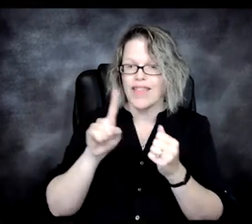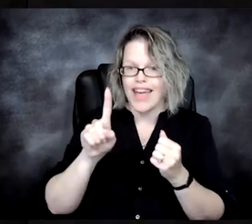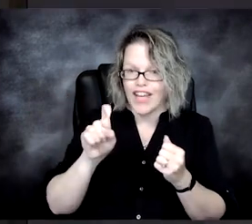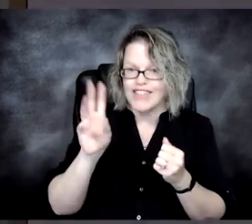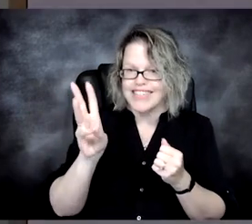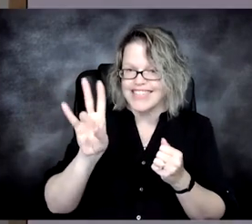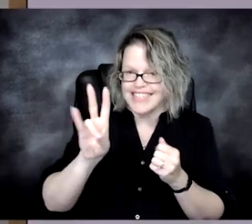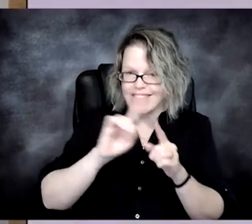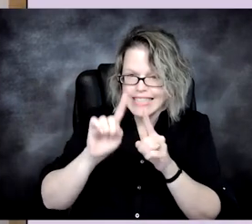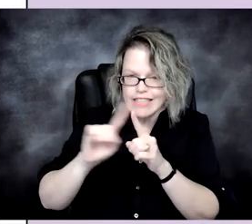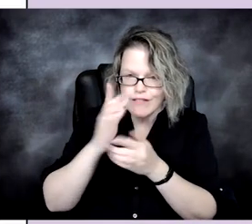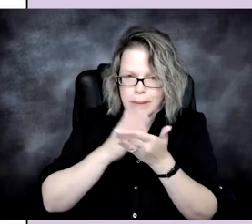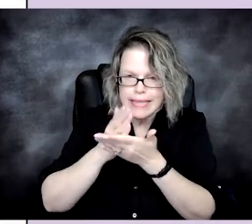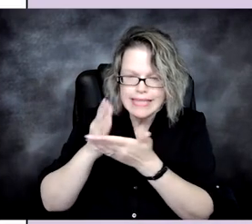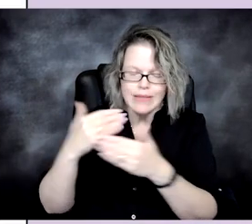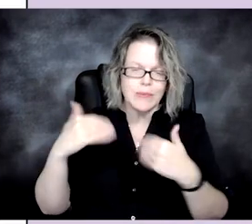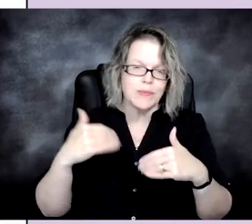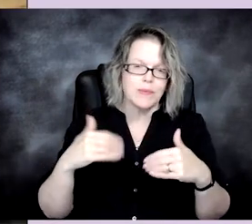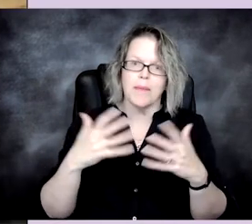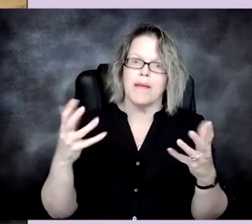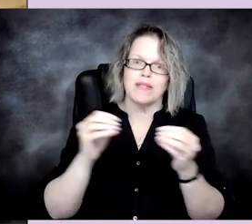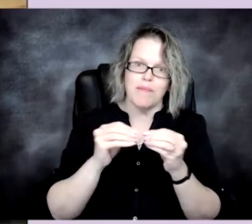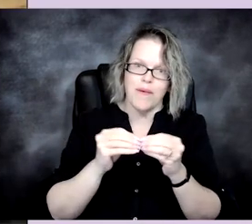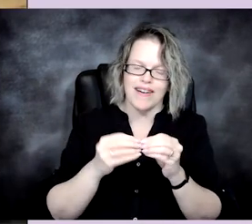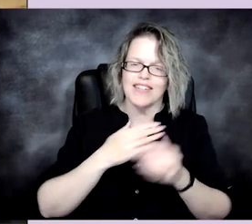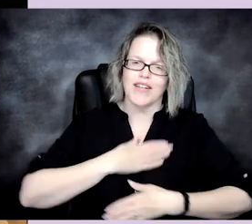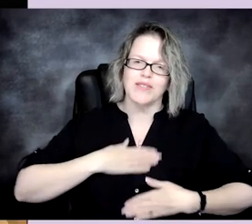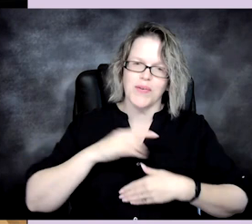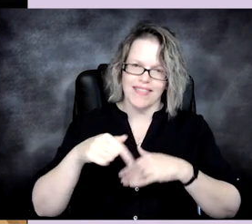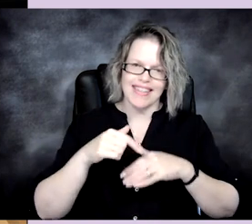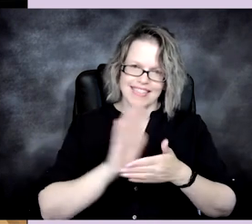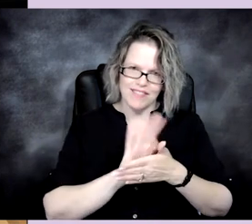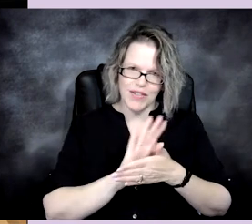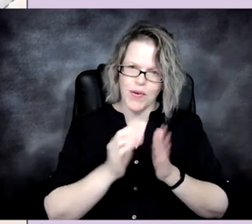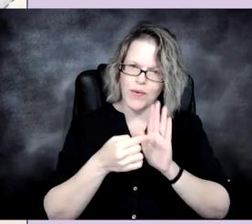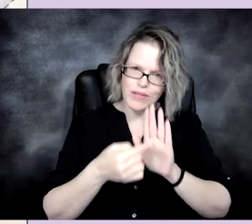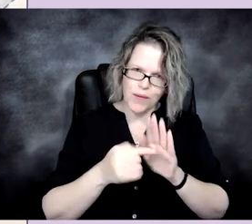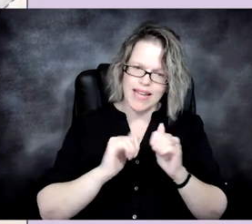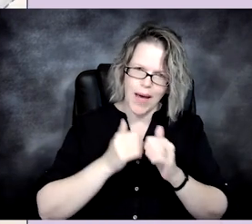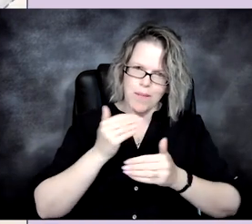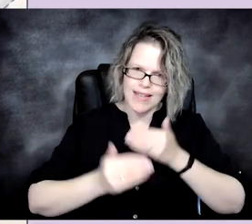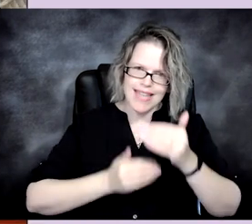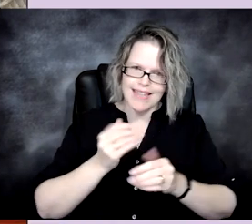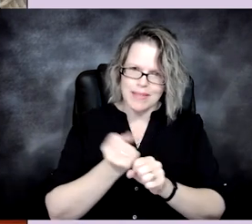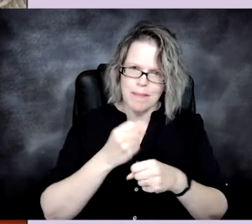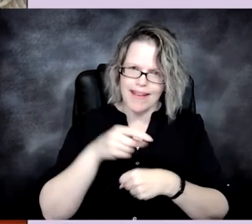individual pieces, and much more. So please enjoy this video showing the process of making the piece.